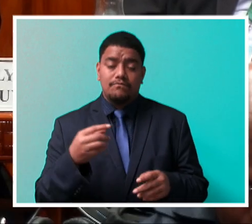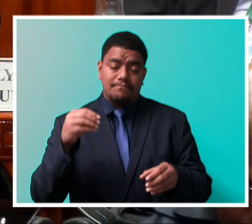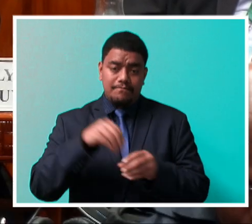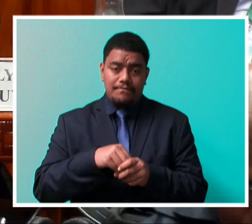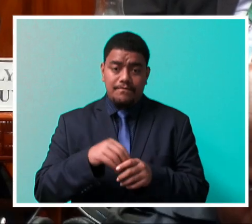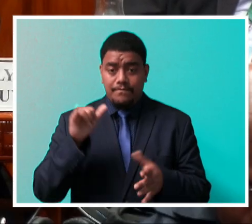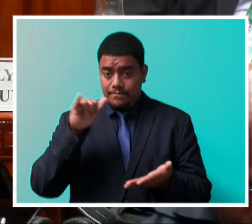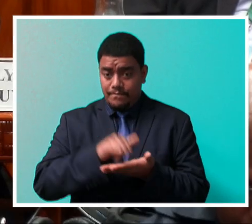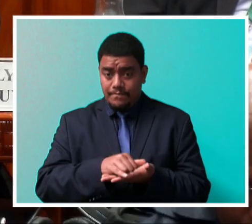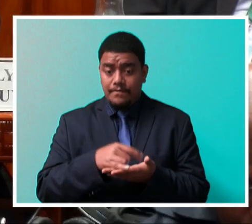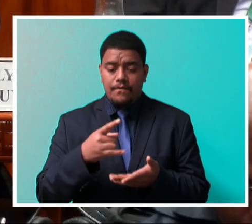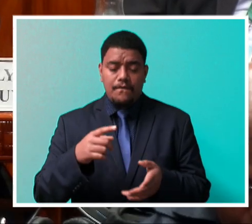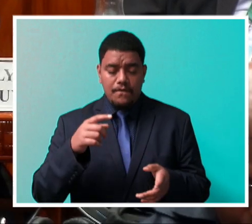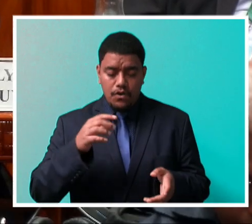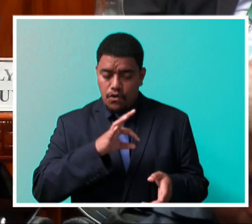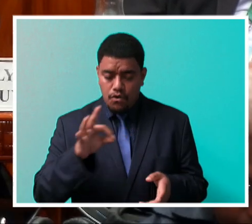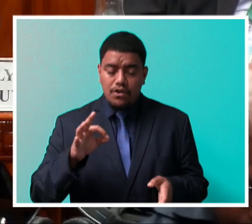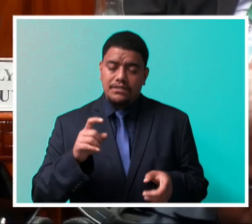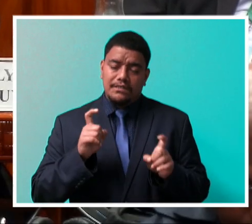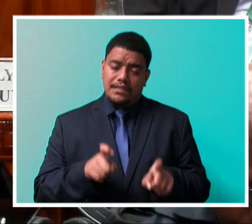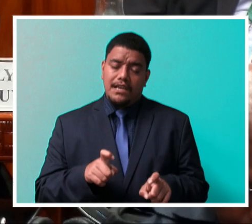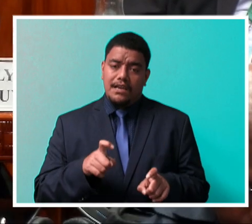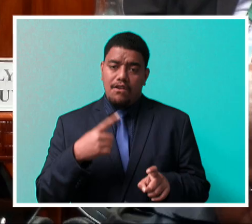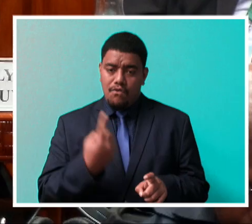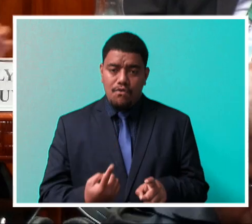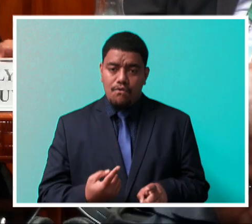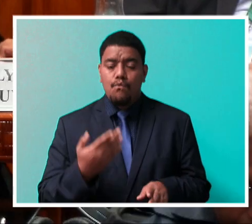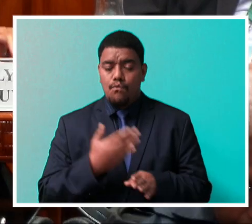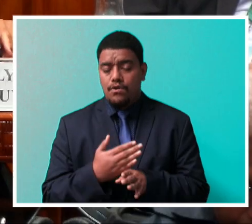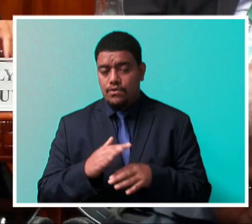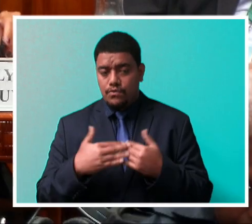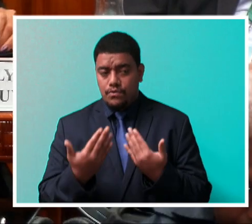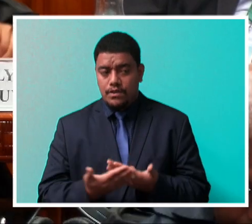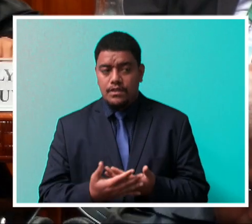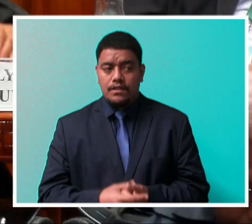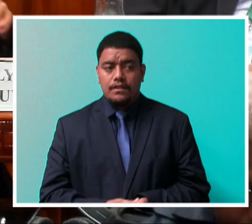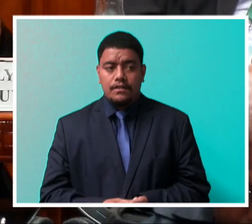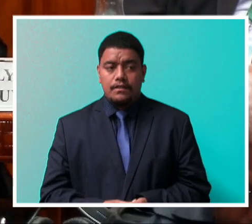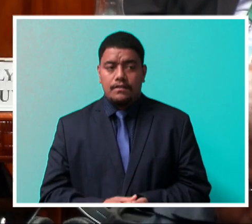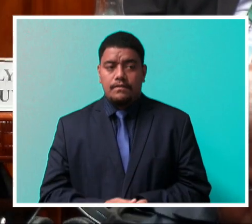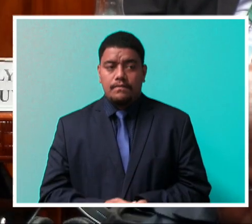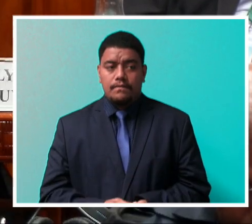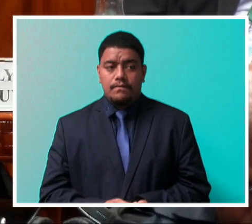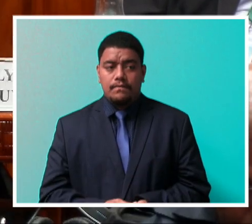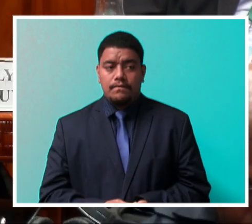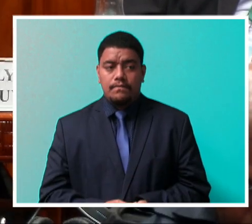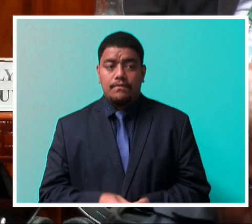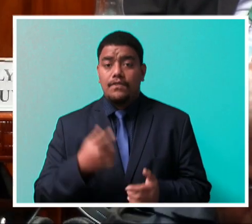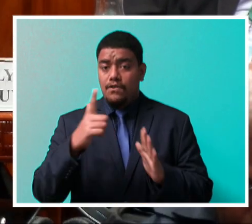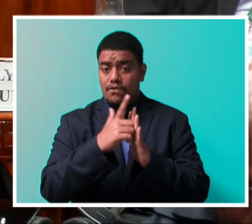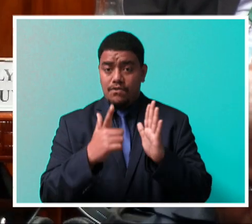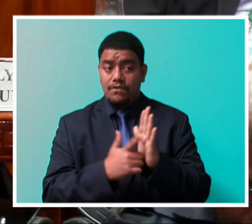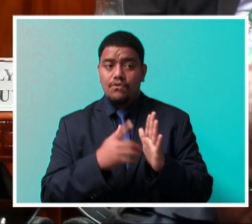that Fiji's aviation regulator is not standing still. Mr. Speaker, the regulations were outdated, the laws were